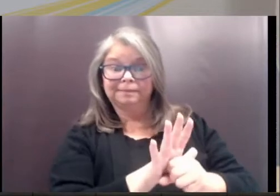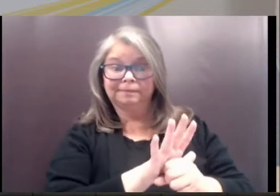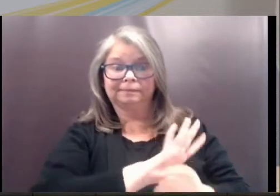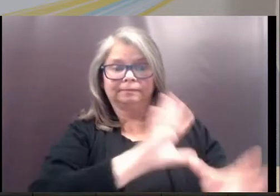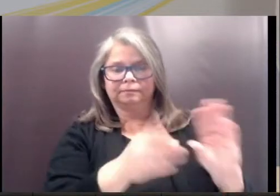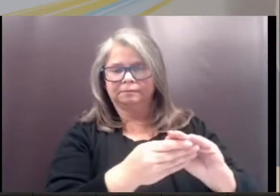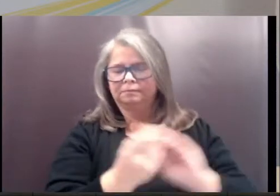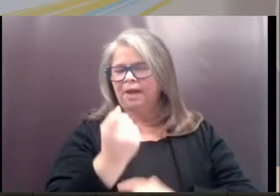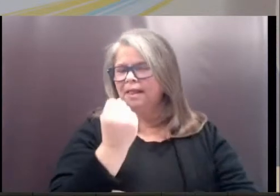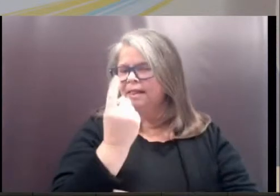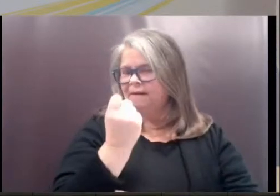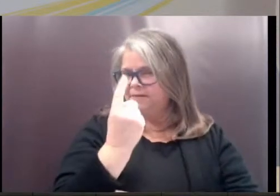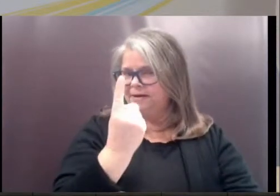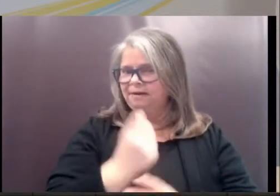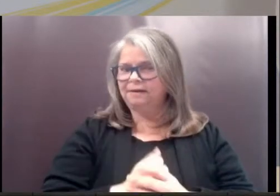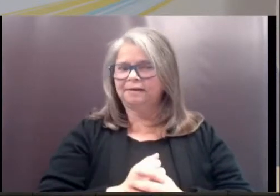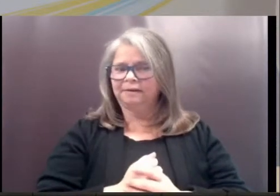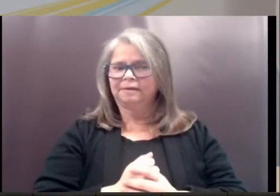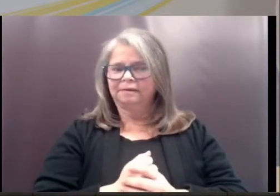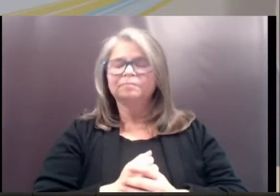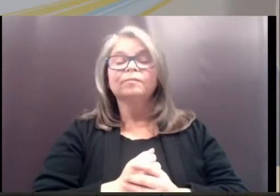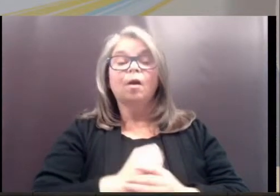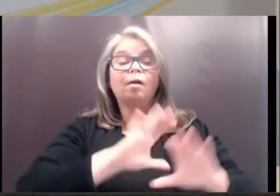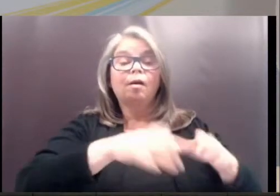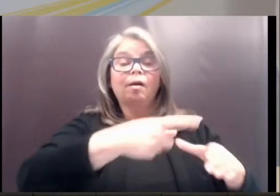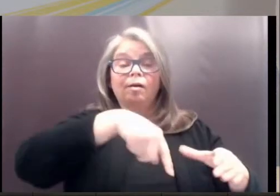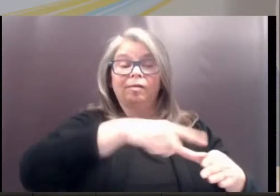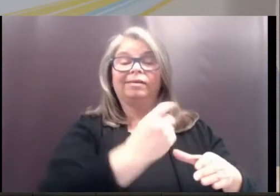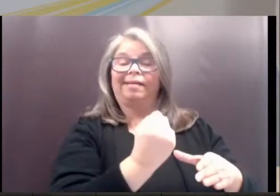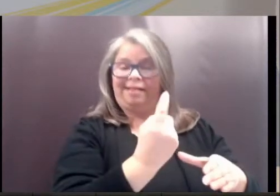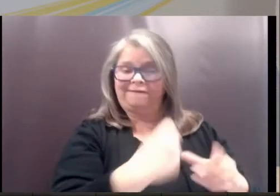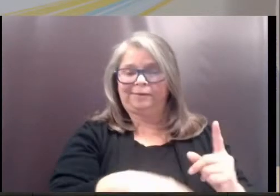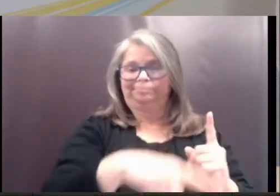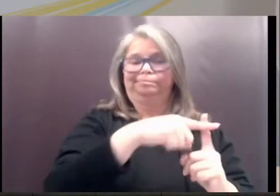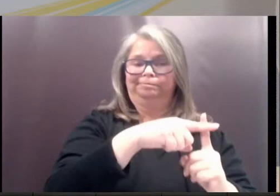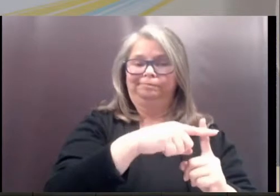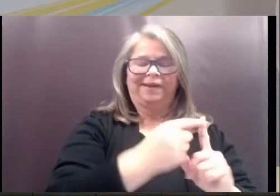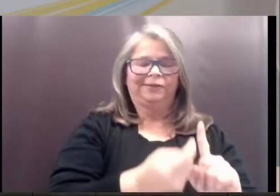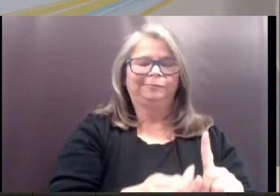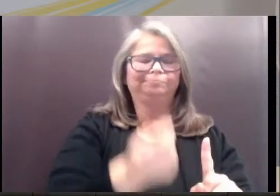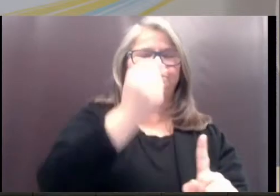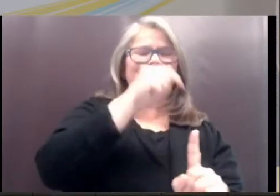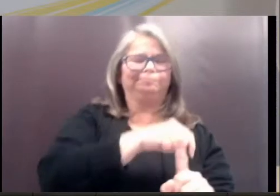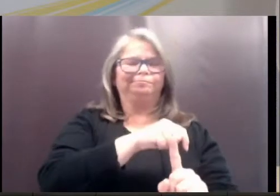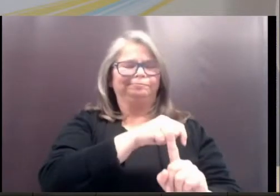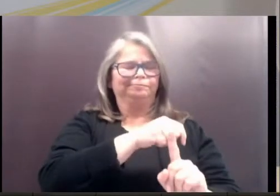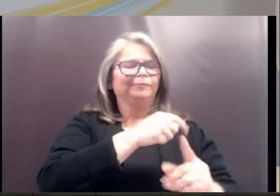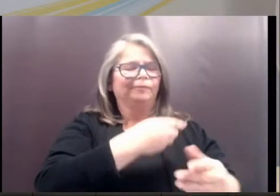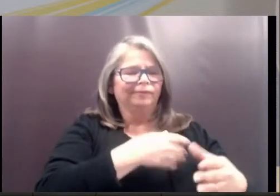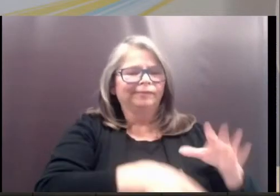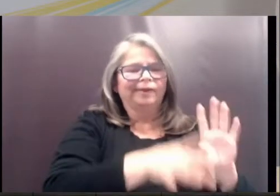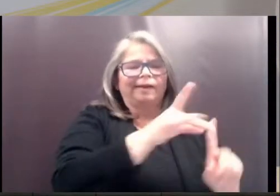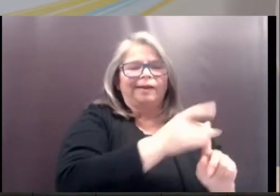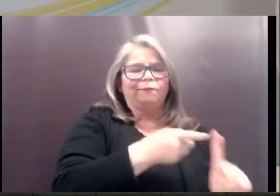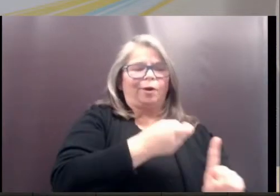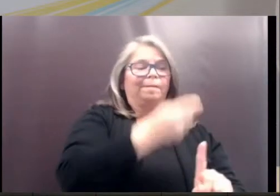linked and are close contacts of another case. So this means they could be work colleagues, roommates, or